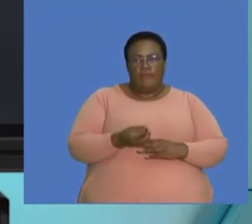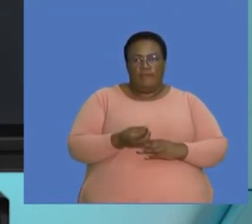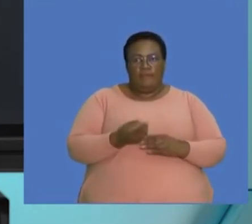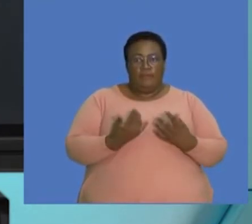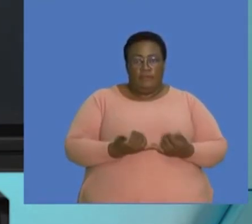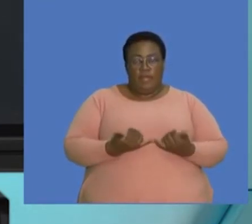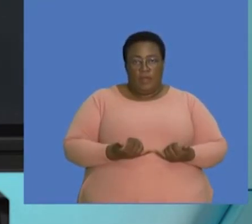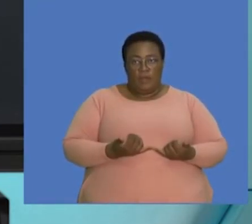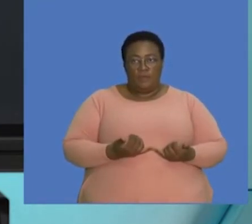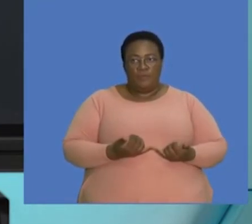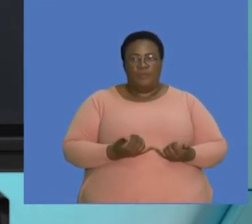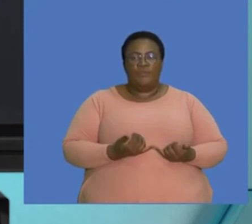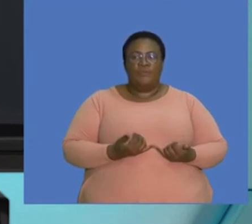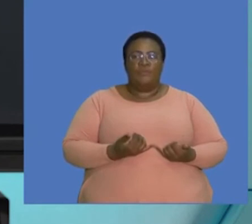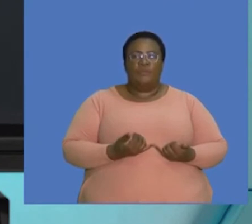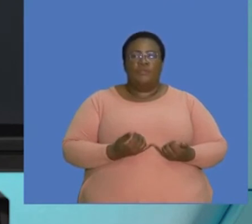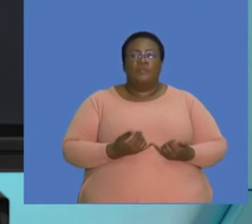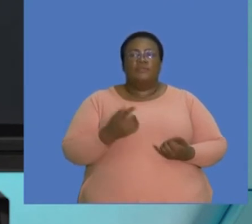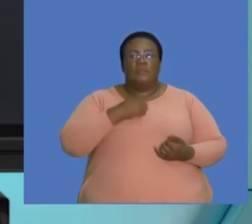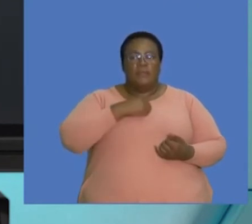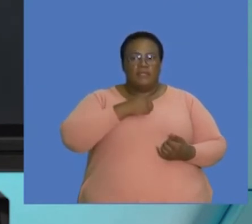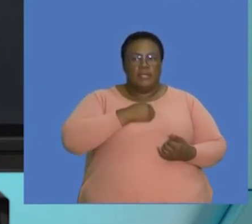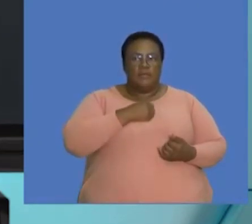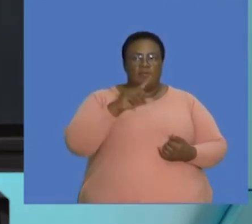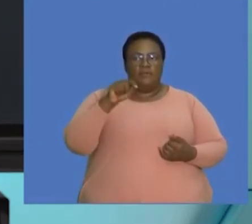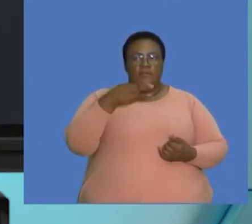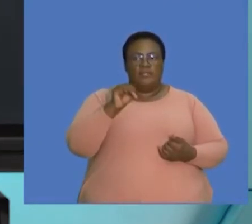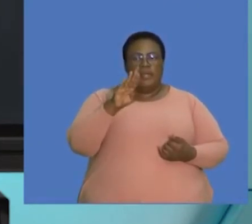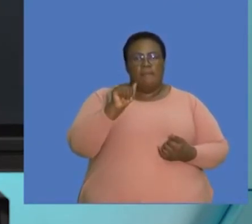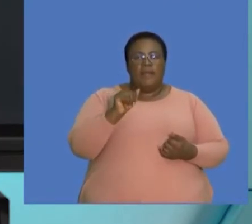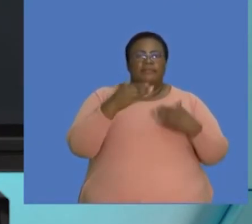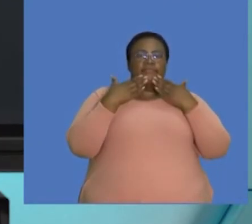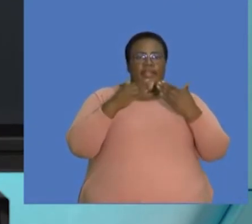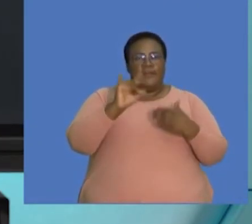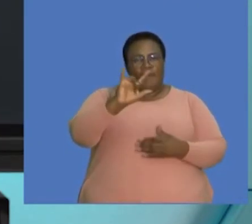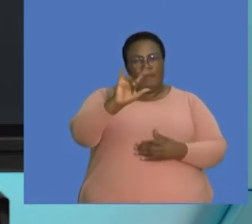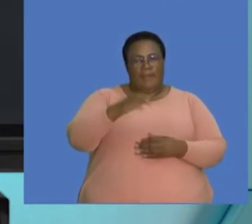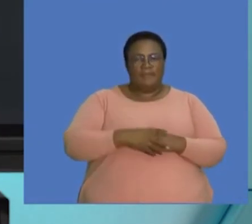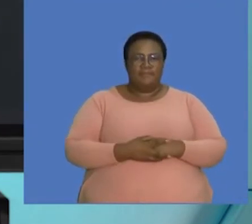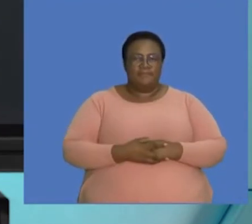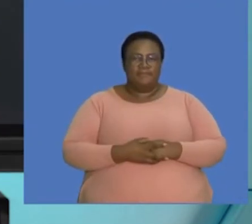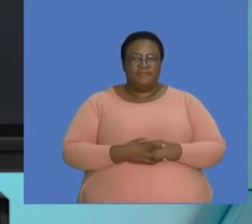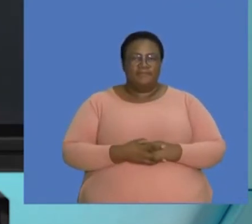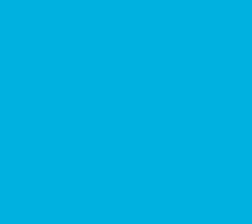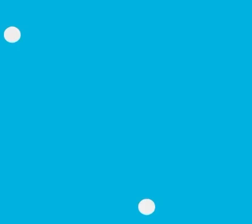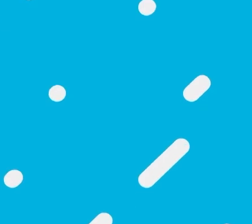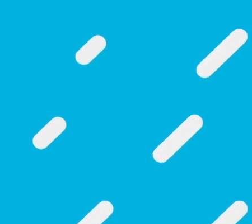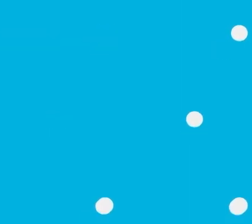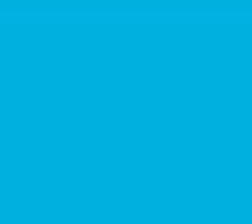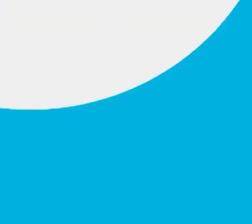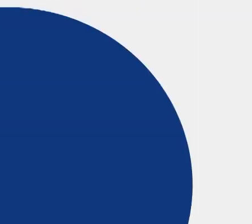that we have to cover the ground that we've covered for just for today. From myself, Themba Ncube, cheers and bye-bye for now.